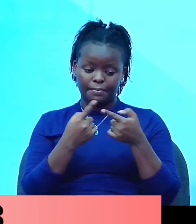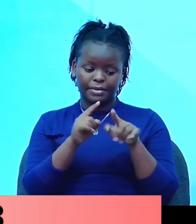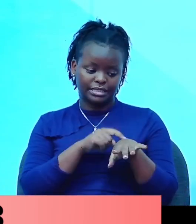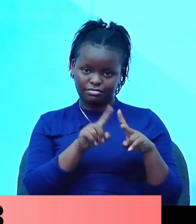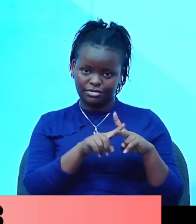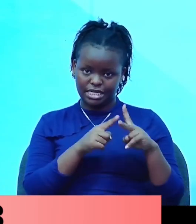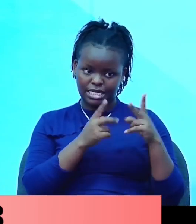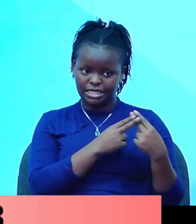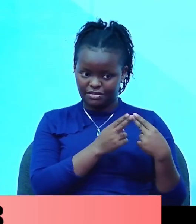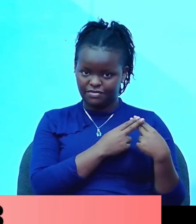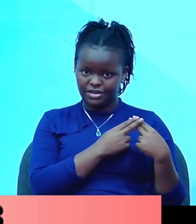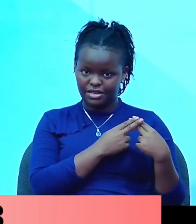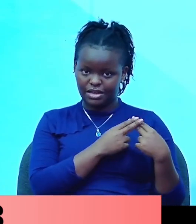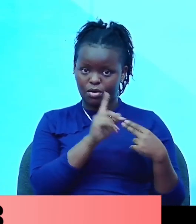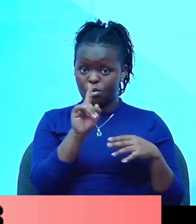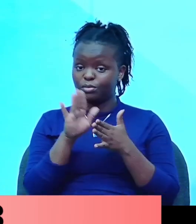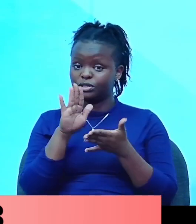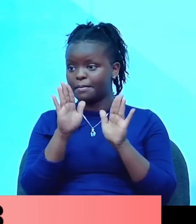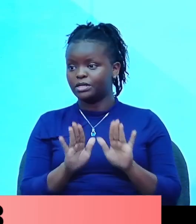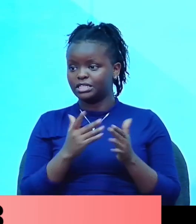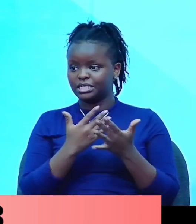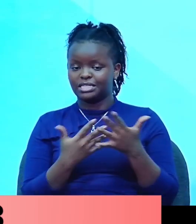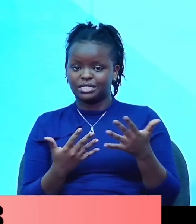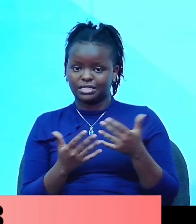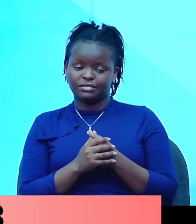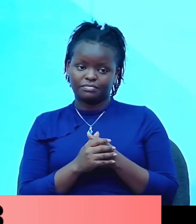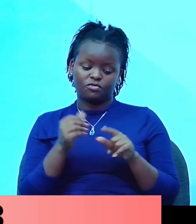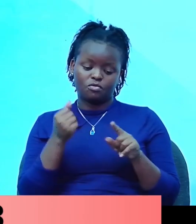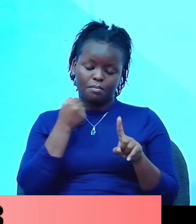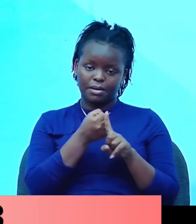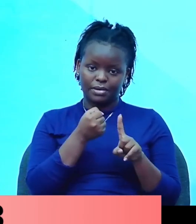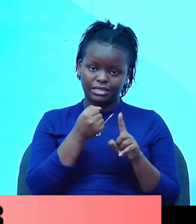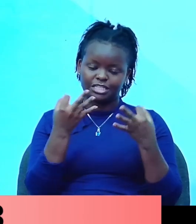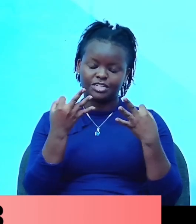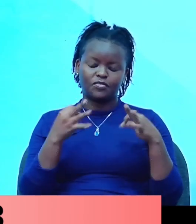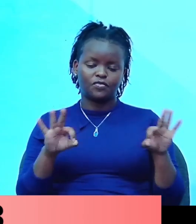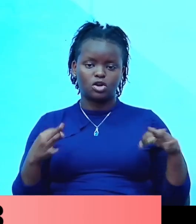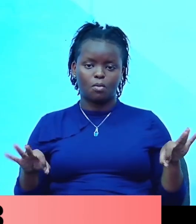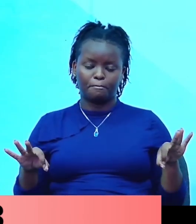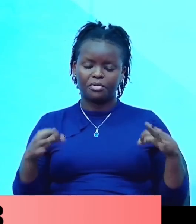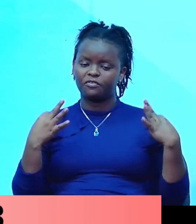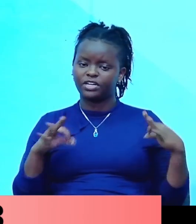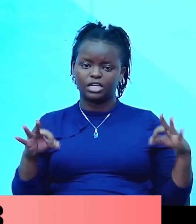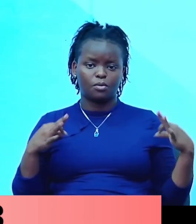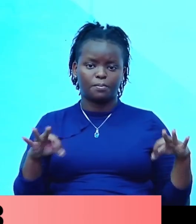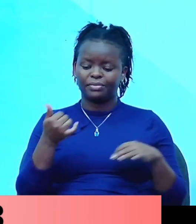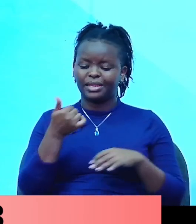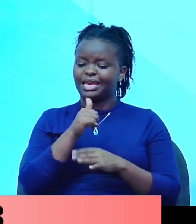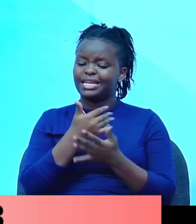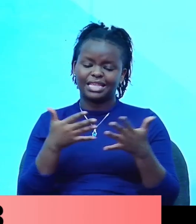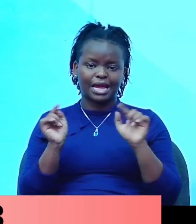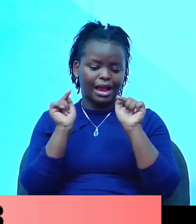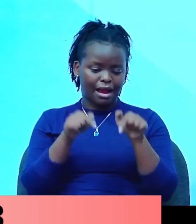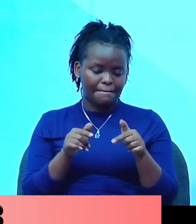one of the most important things, and from that impact you're talking about, is freedom. It's freedom. Anything can come. You can fall